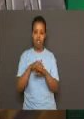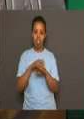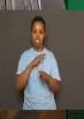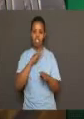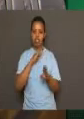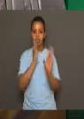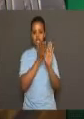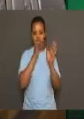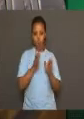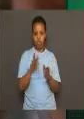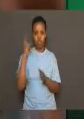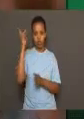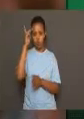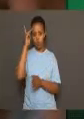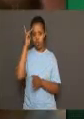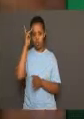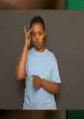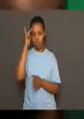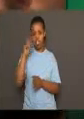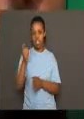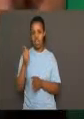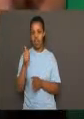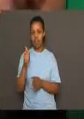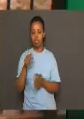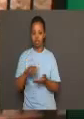Joseph Cole places a peanut inside a clear tube.